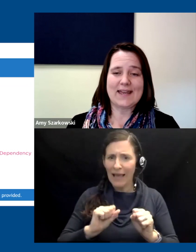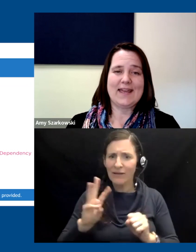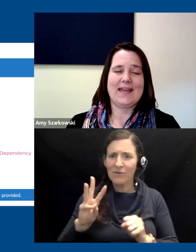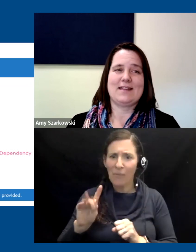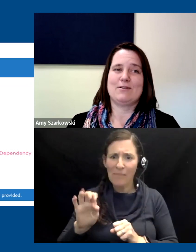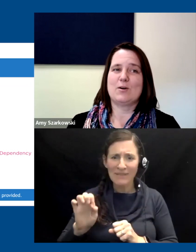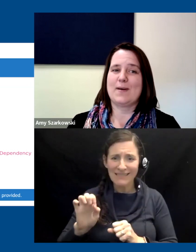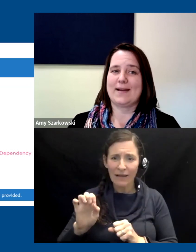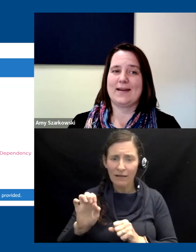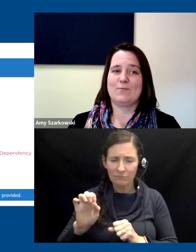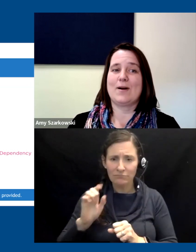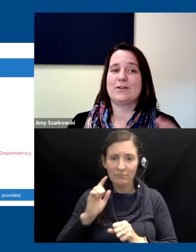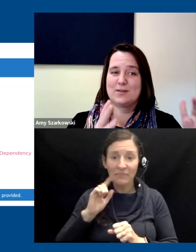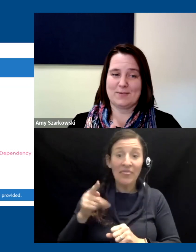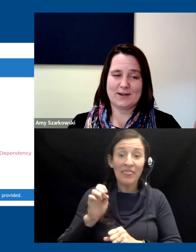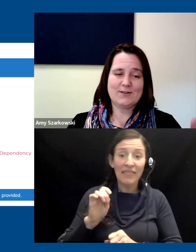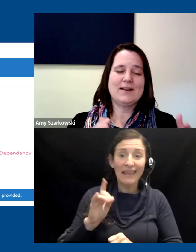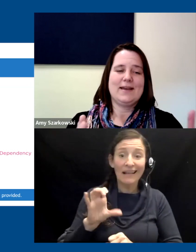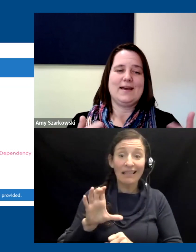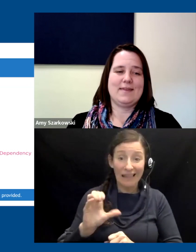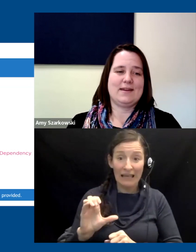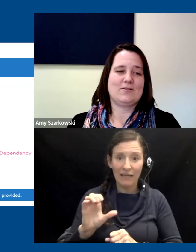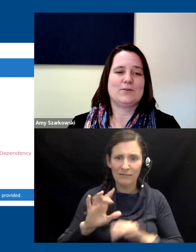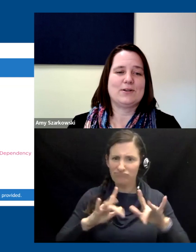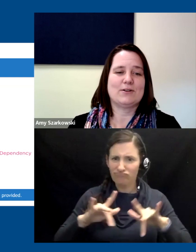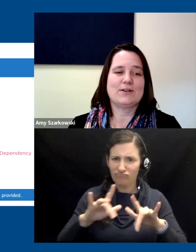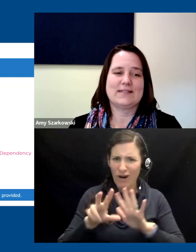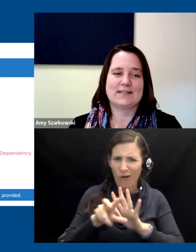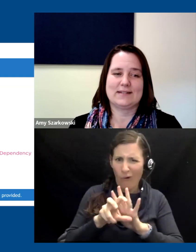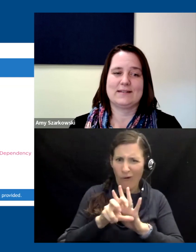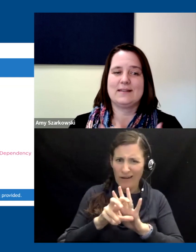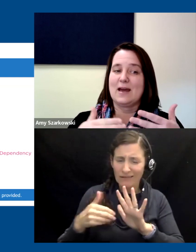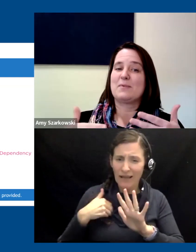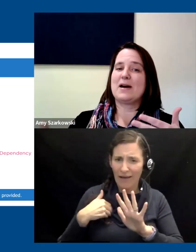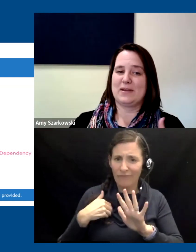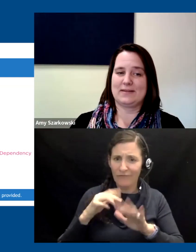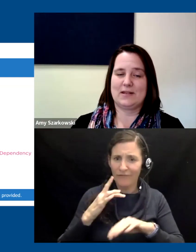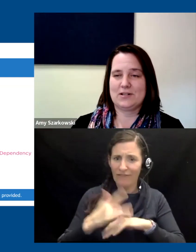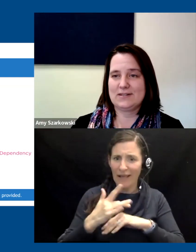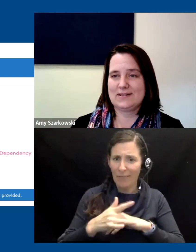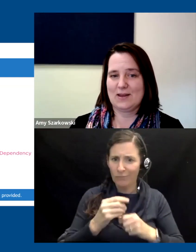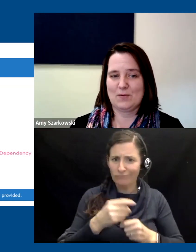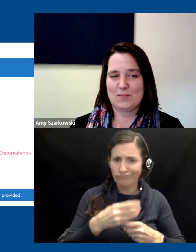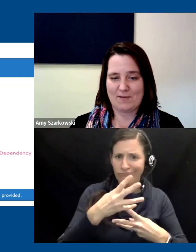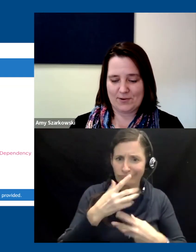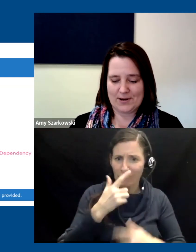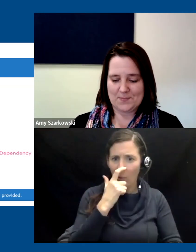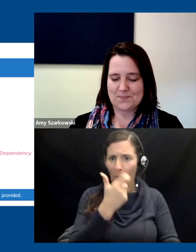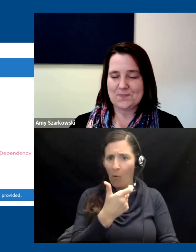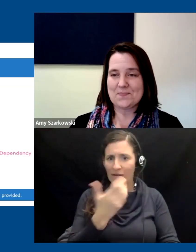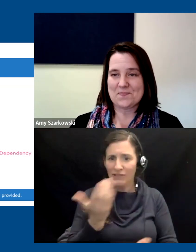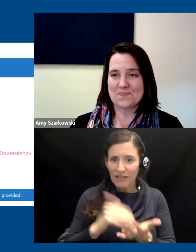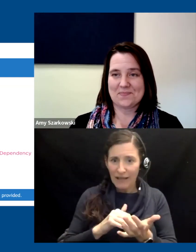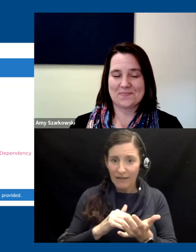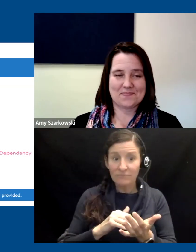clinic, and you can go back and watch them there. And then also here is listed the upcoming sessions that we'll be offering.